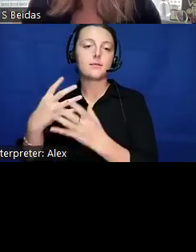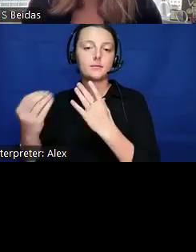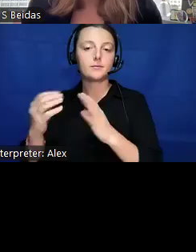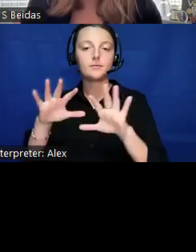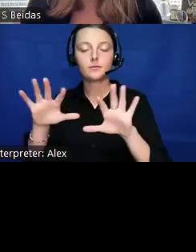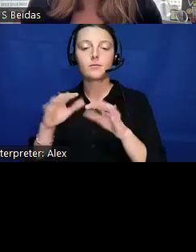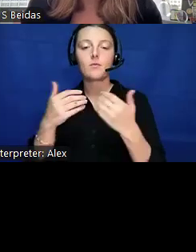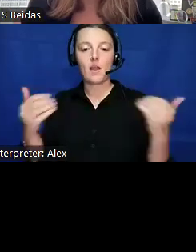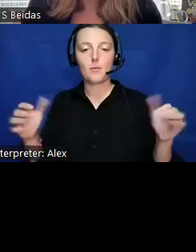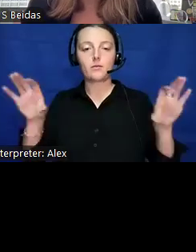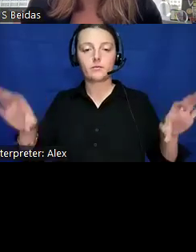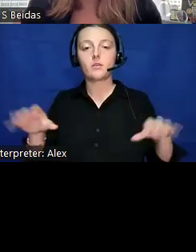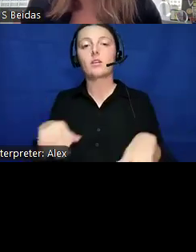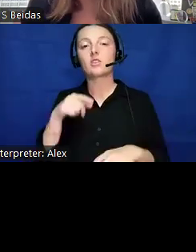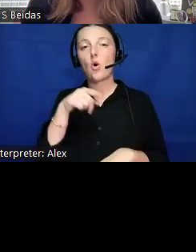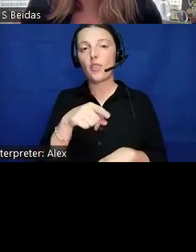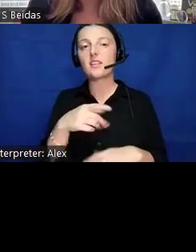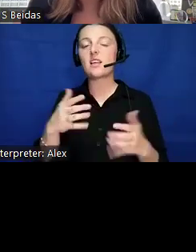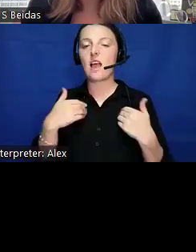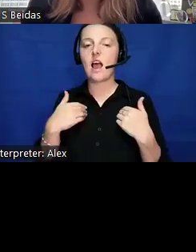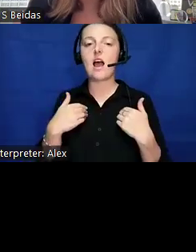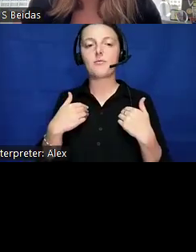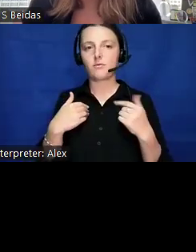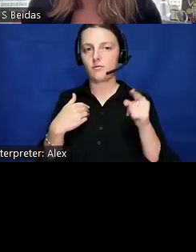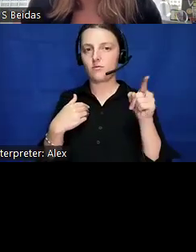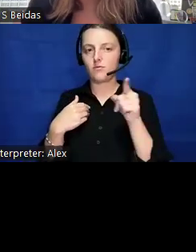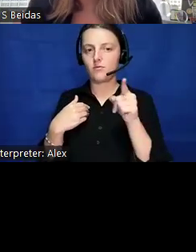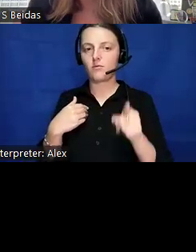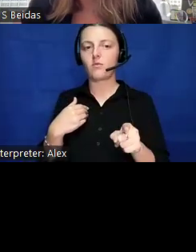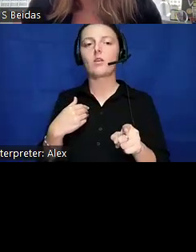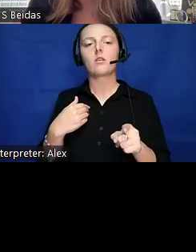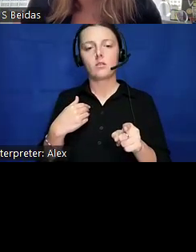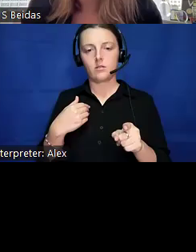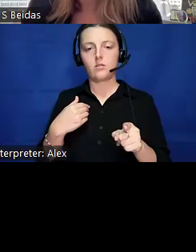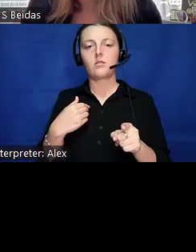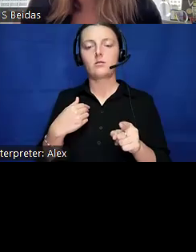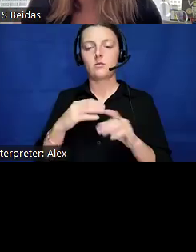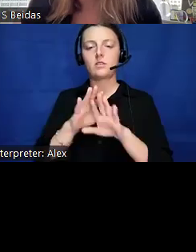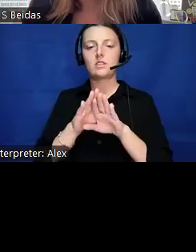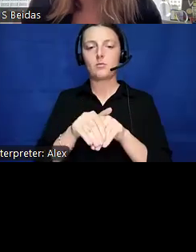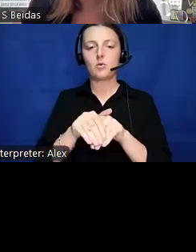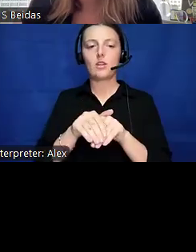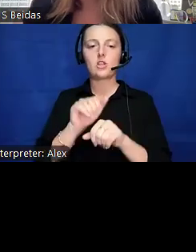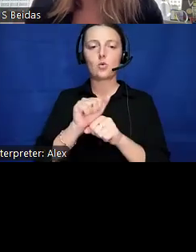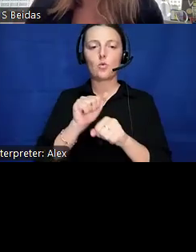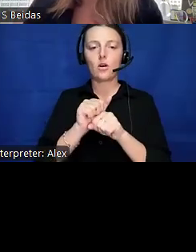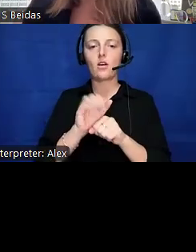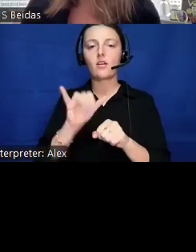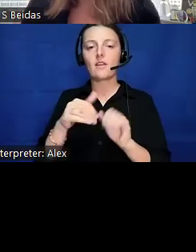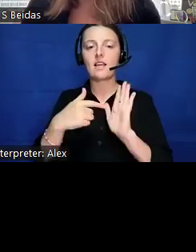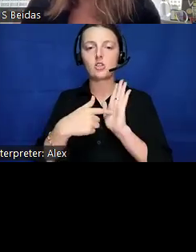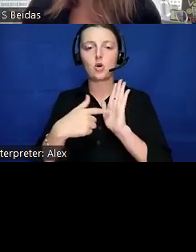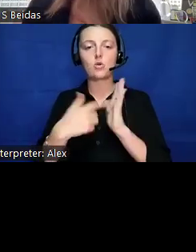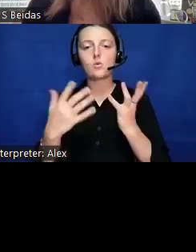great simulation work that demonstrates that even a modest increase in secure firearm storage could prevent up to 32% of firearm deaths in